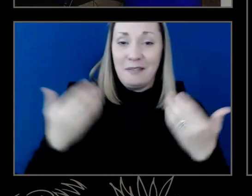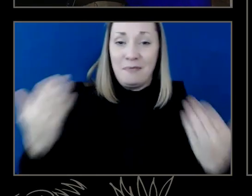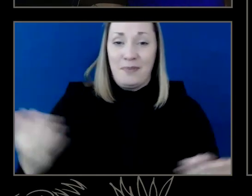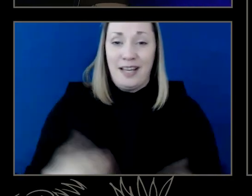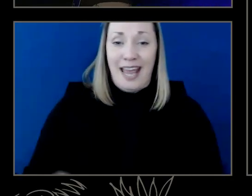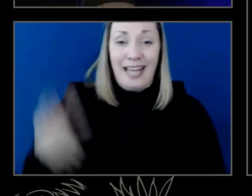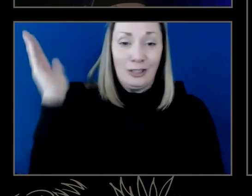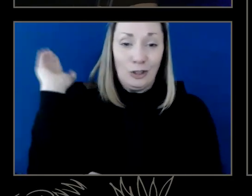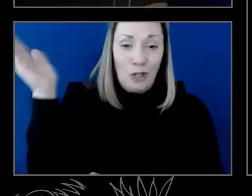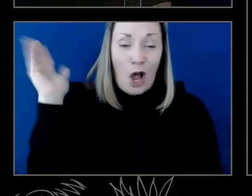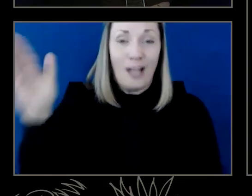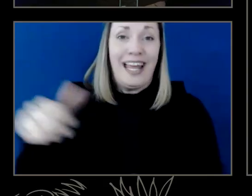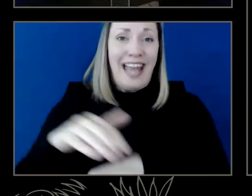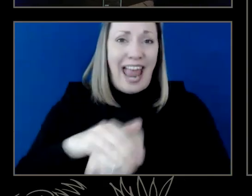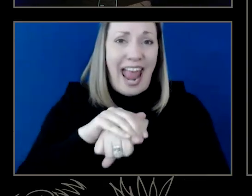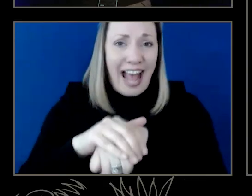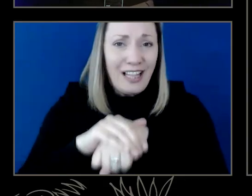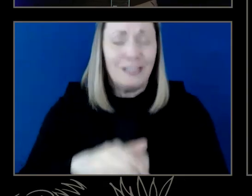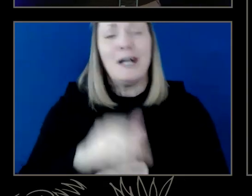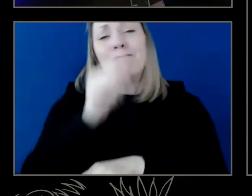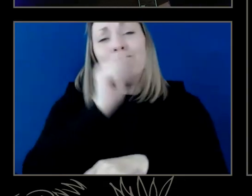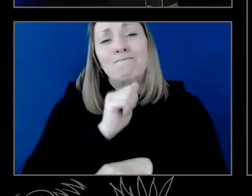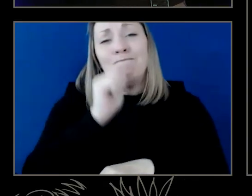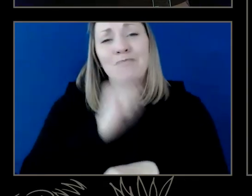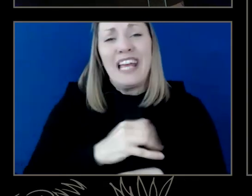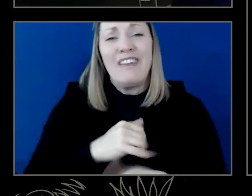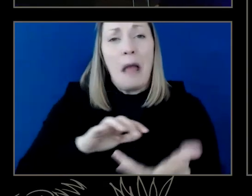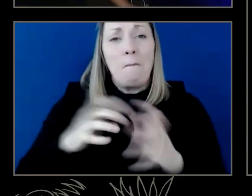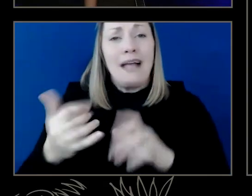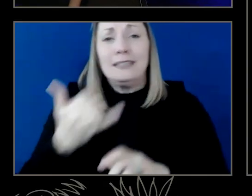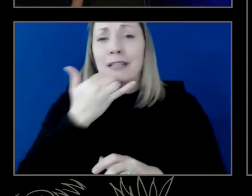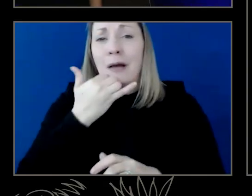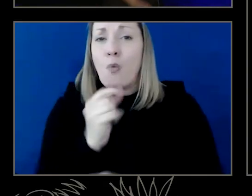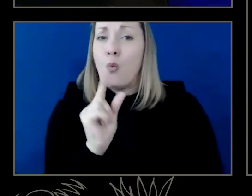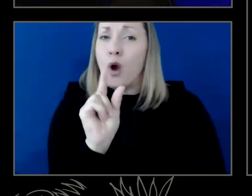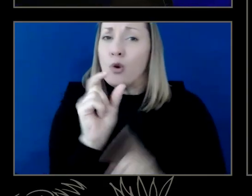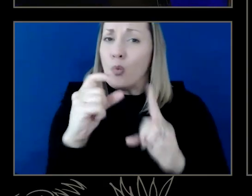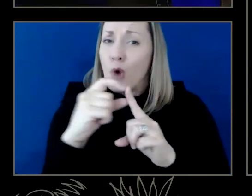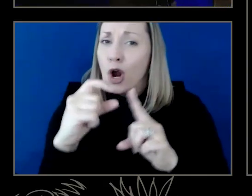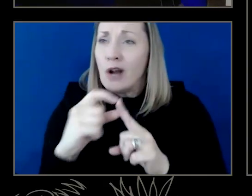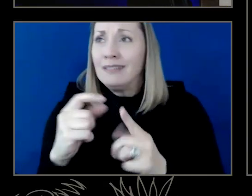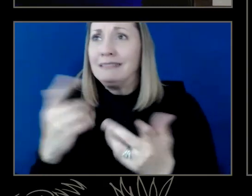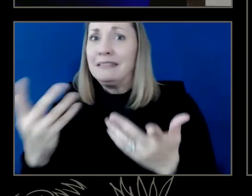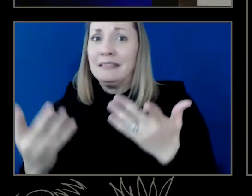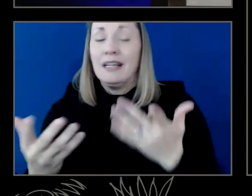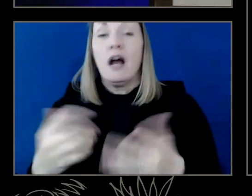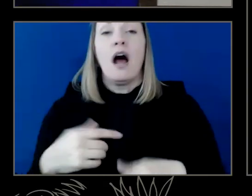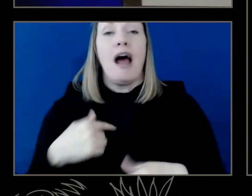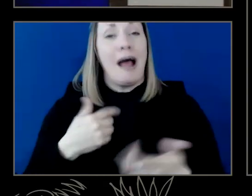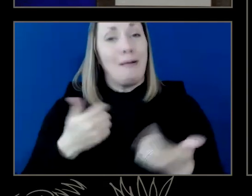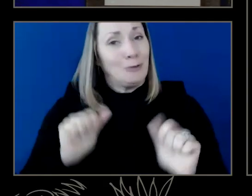with me if I mess up a word or two. I'll do my best. Thank